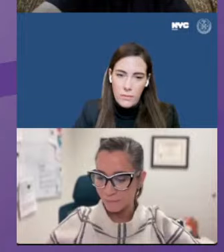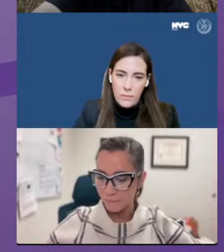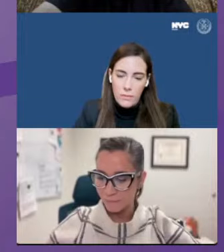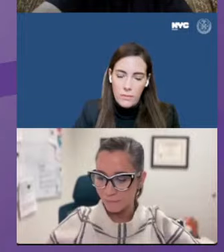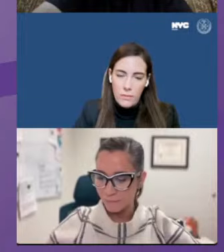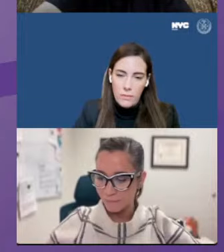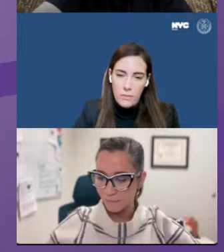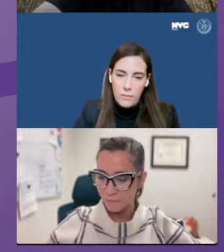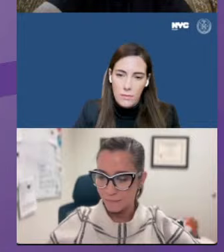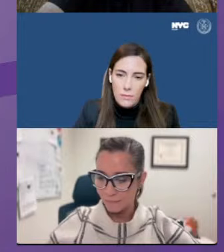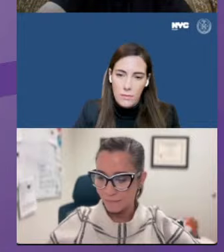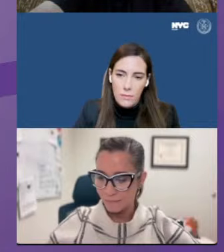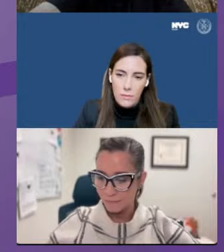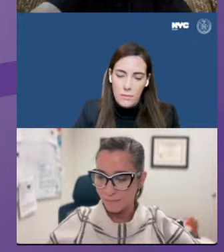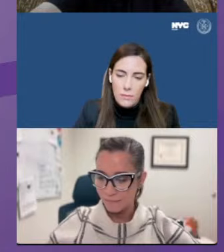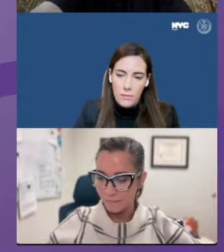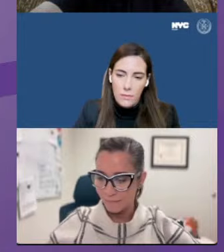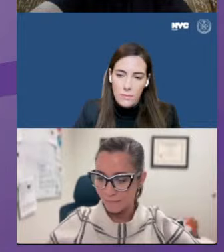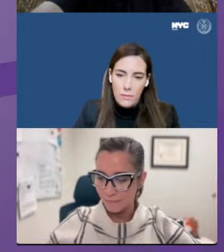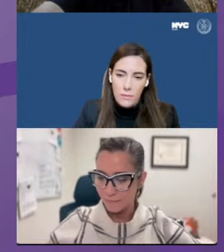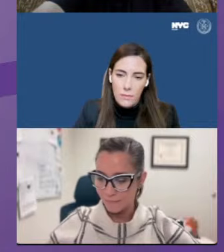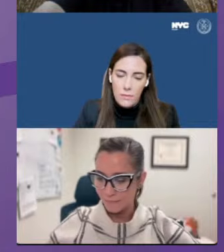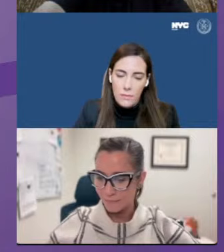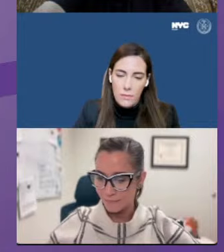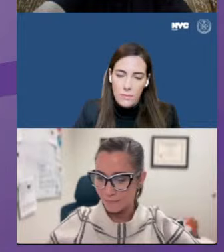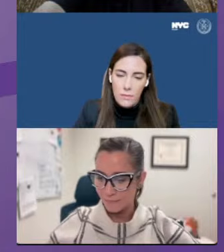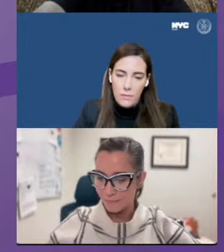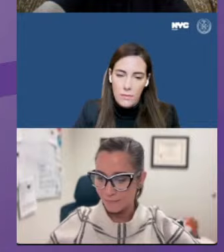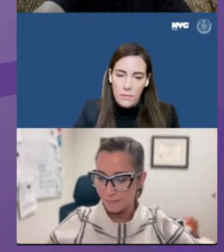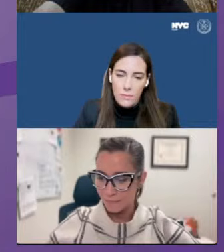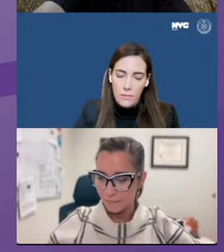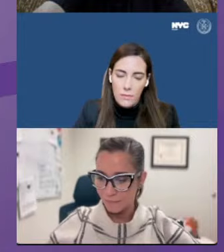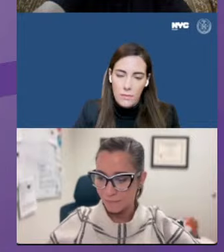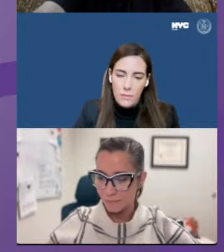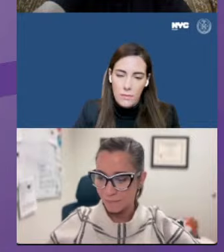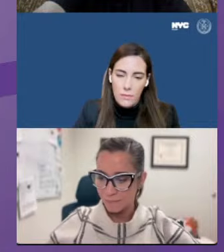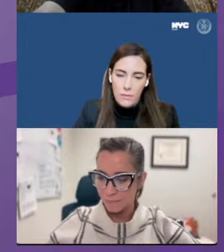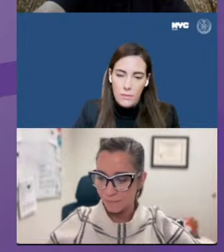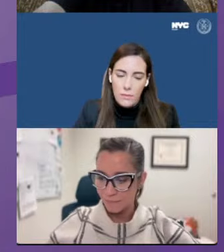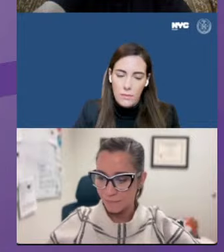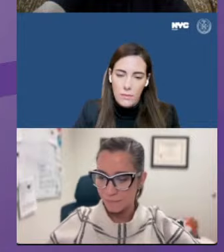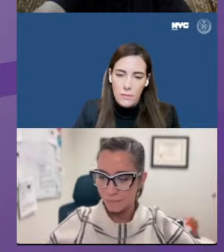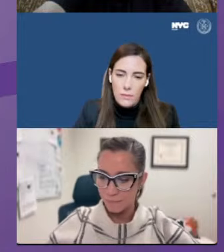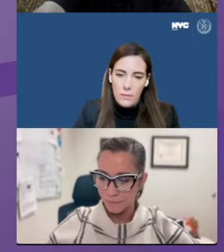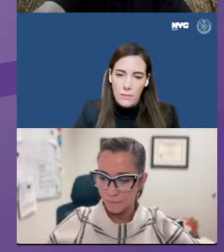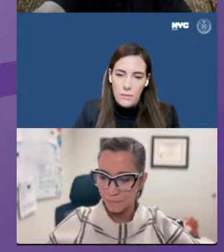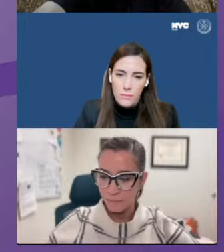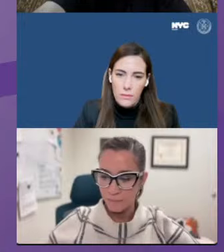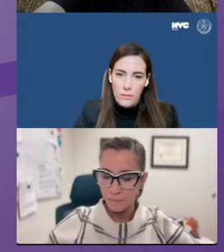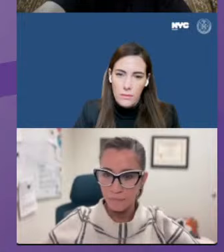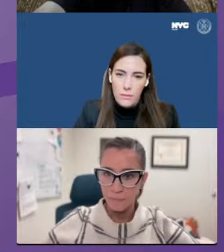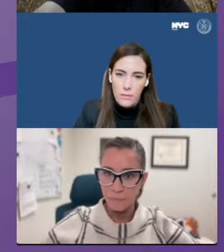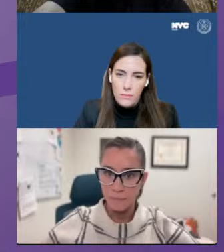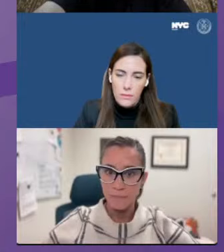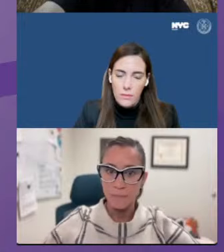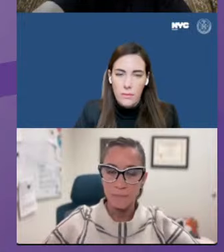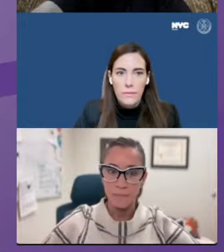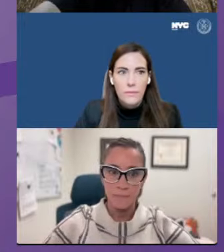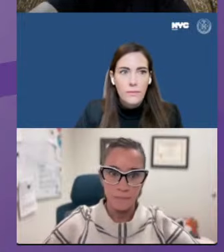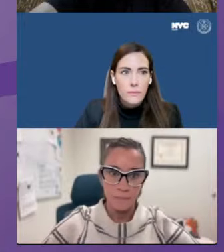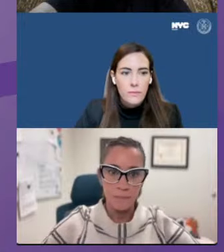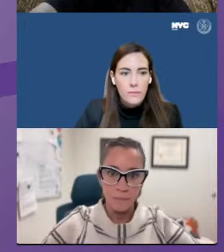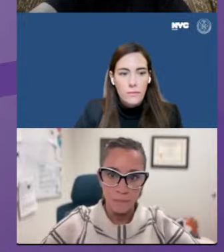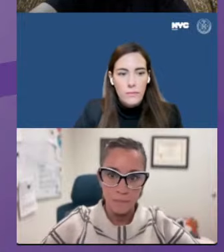Peluso also has one of these grants, so we are together in this initiative. This is an effort from the